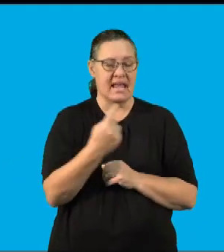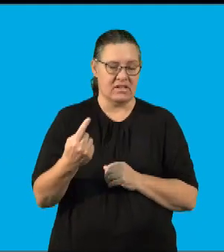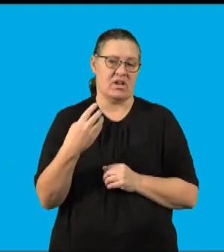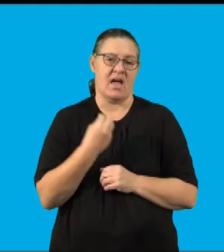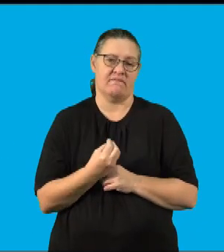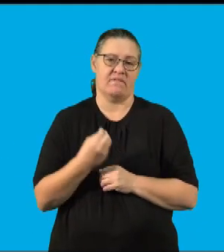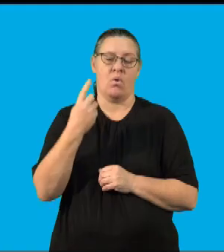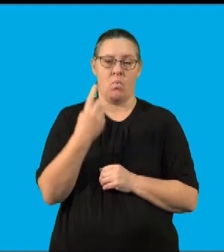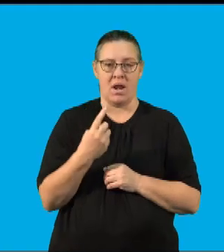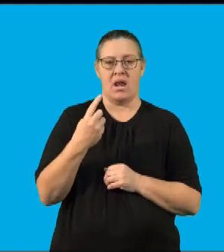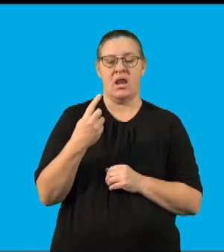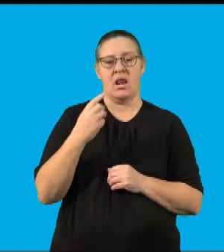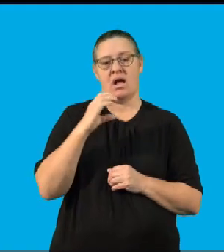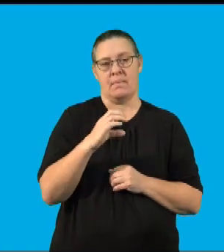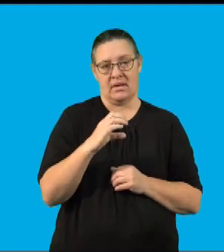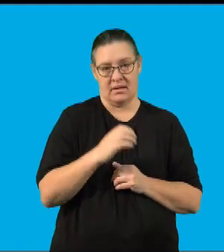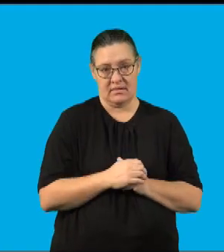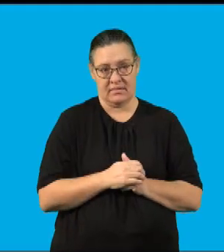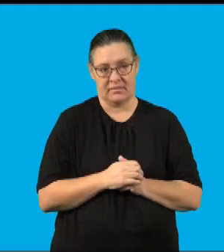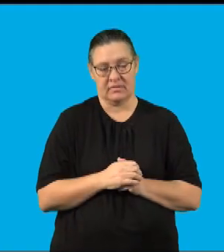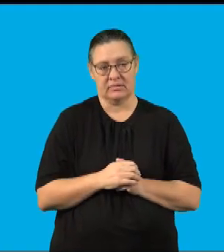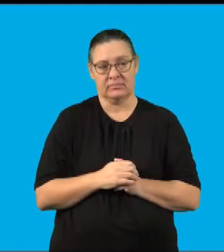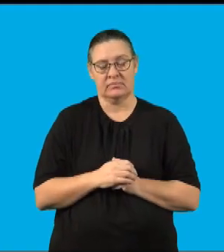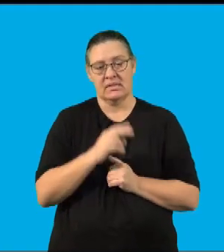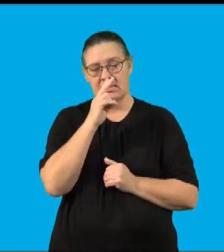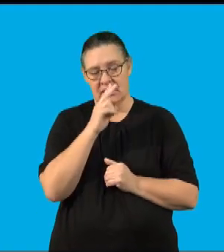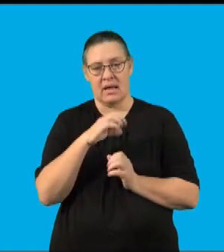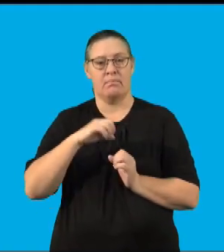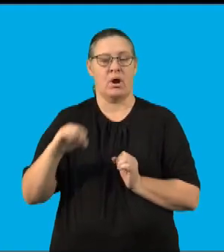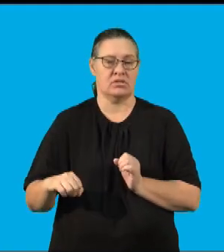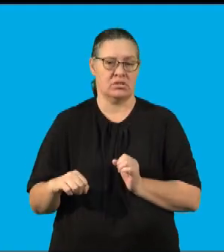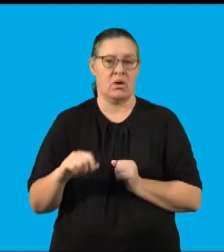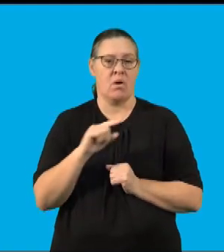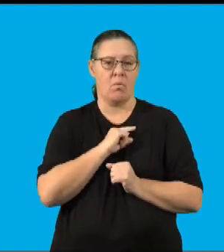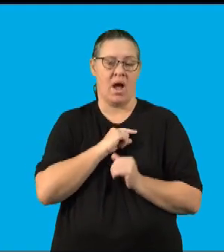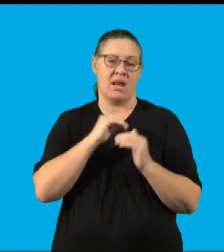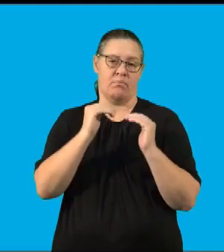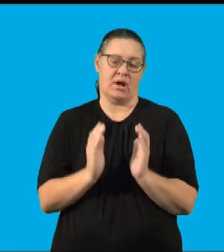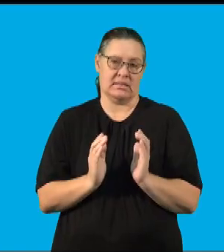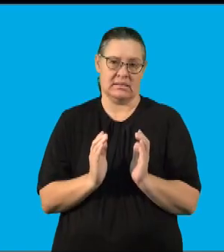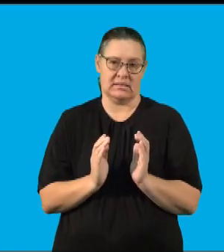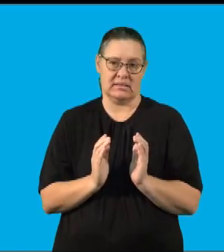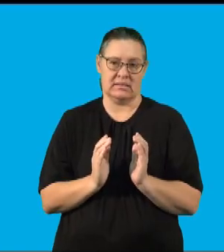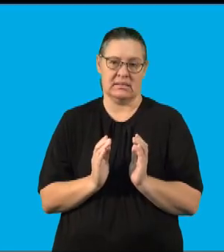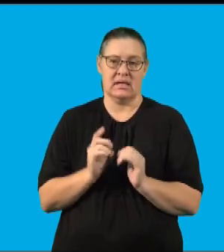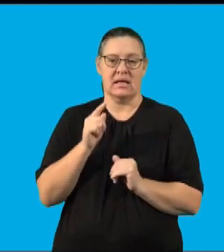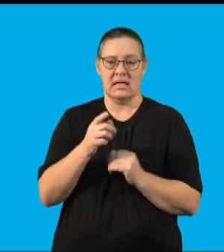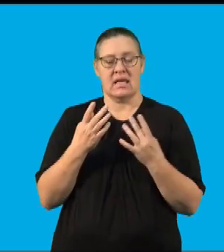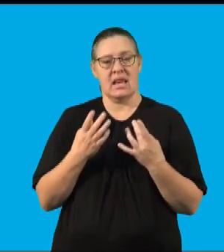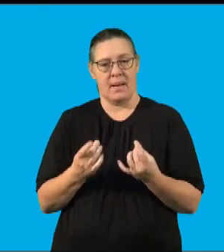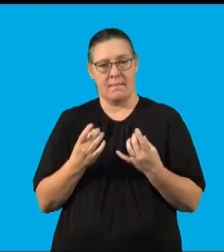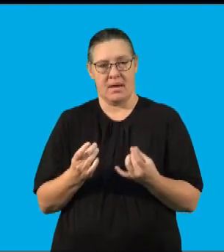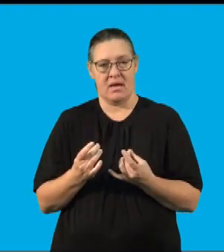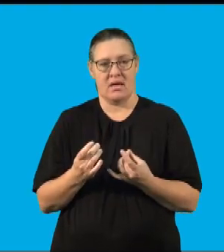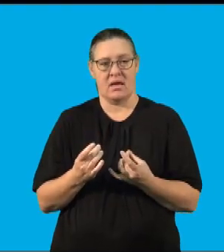are each containing 1 carbon atom. So we are seeing that is a branch because that's in a bracket, and this is